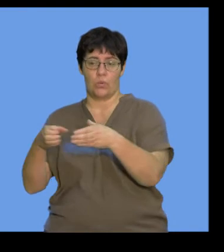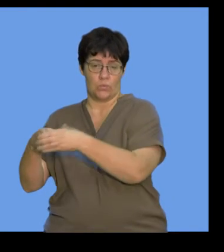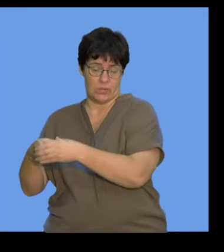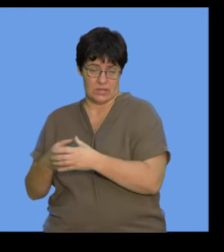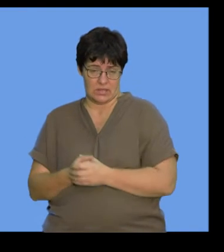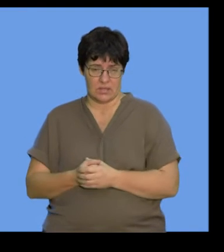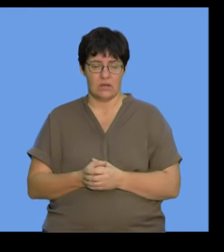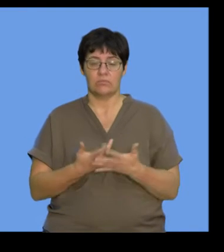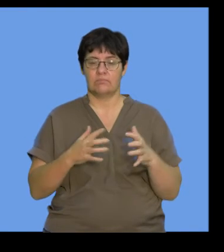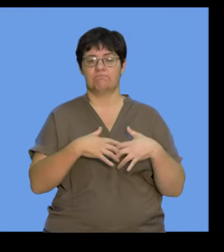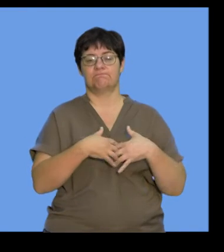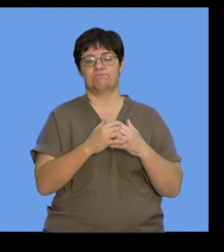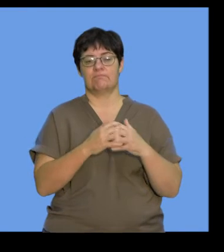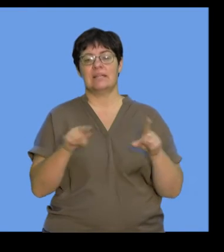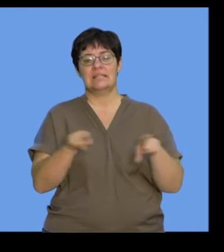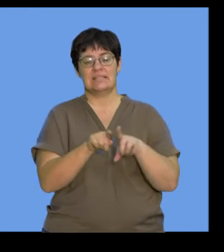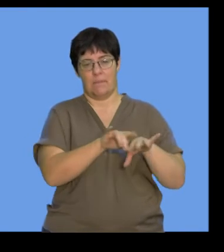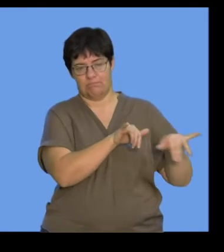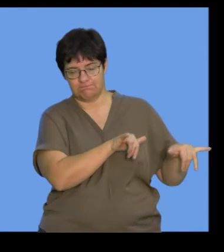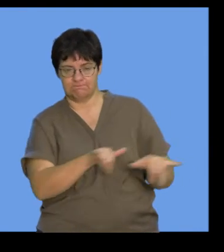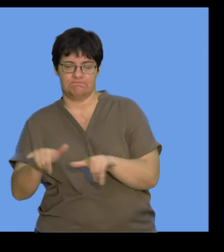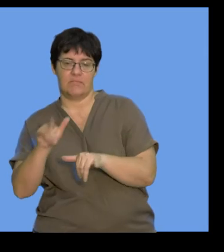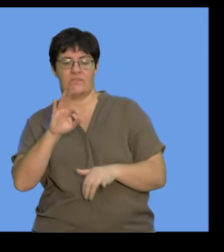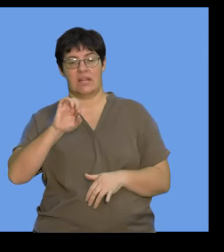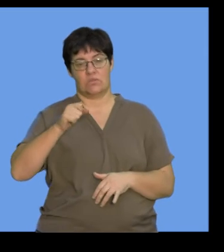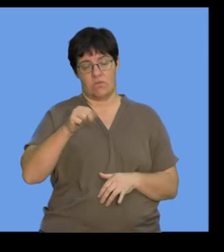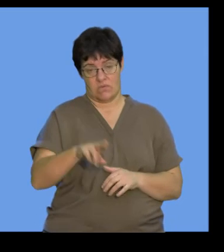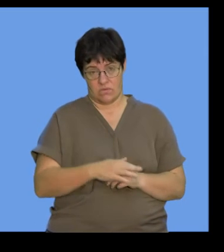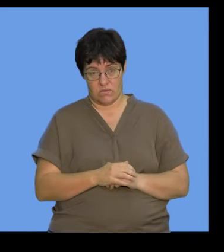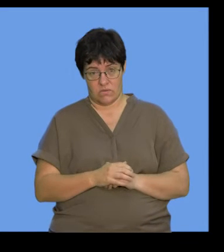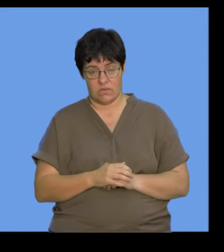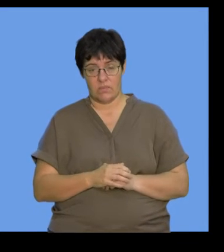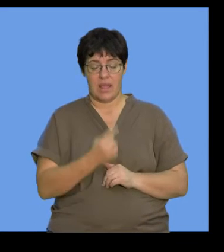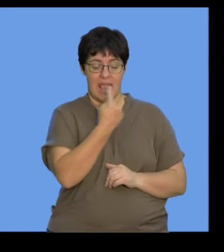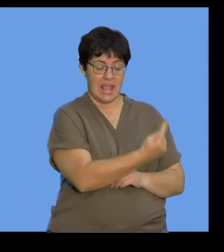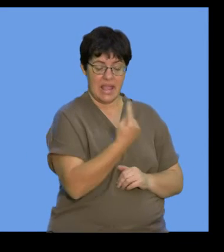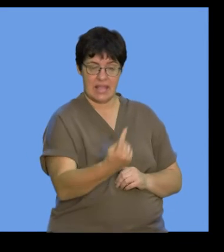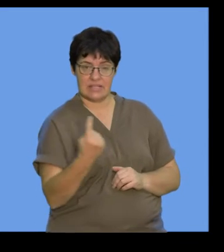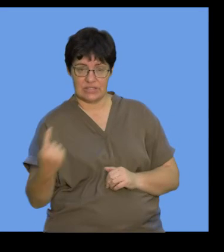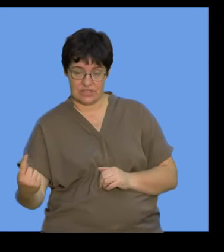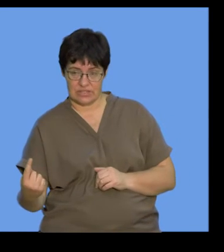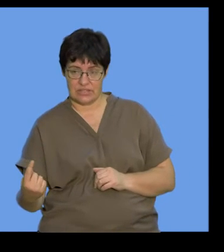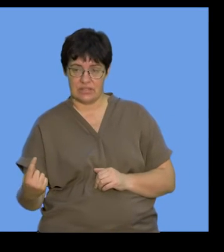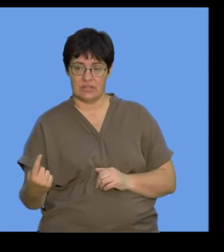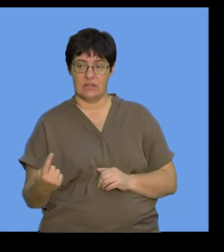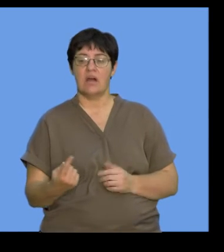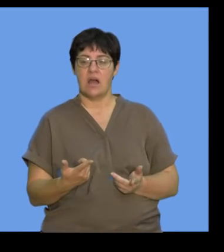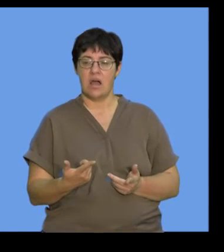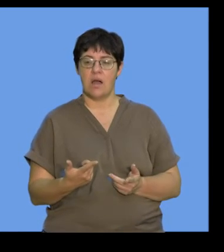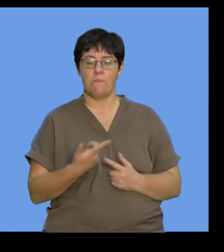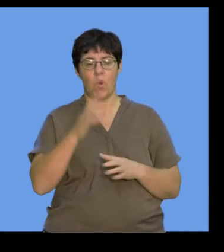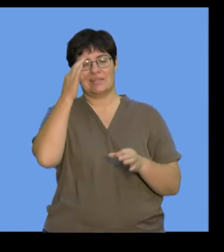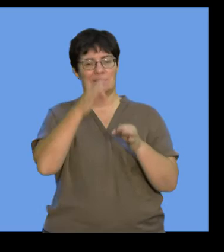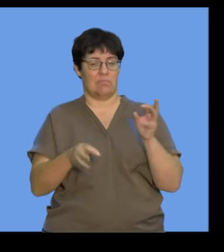Grouping is to create the same common factor. You always make sure that each bracket is in